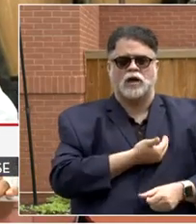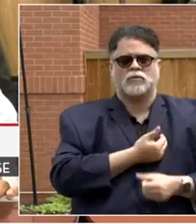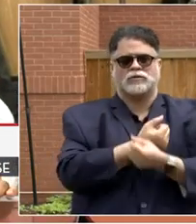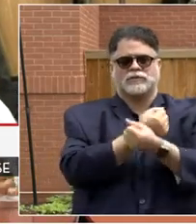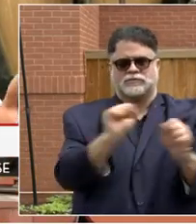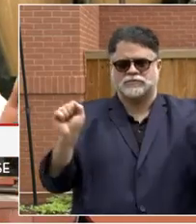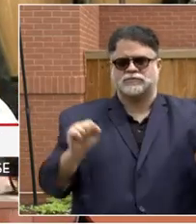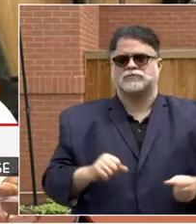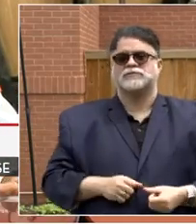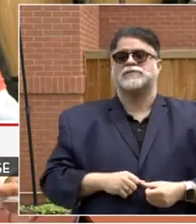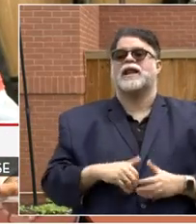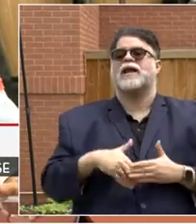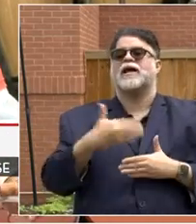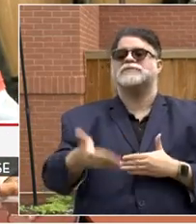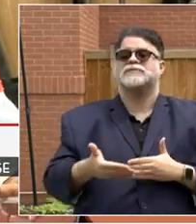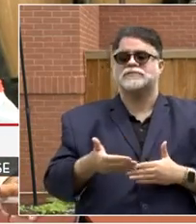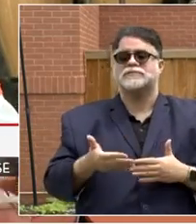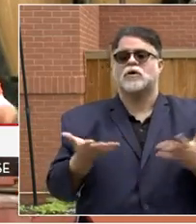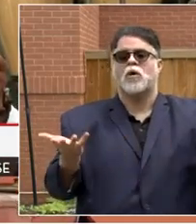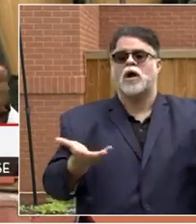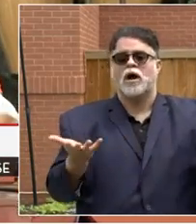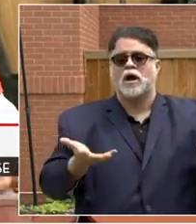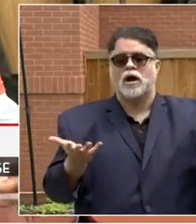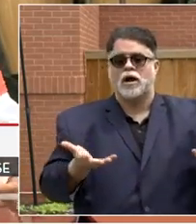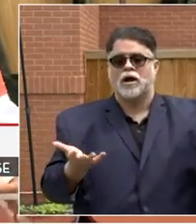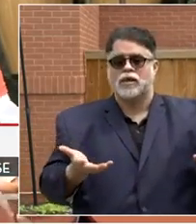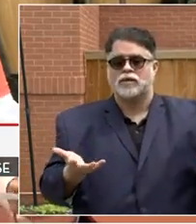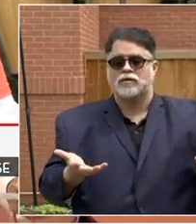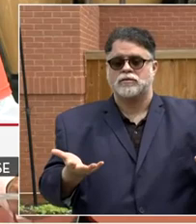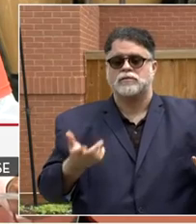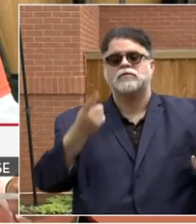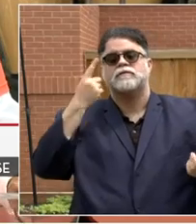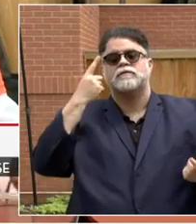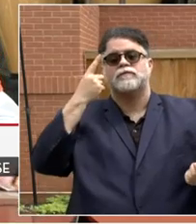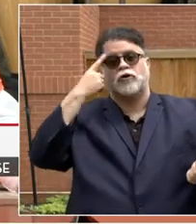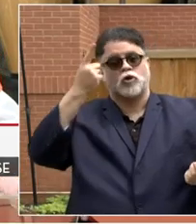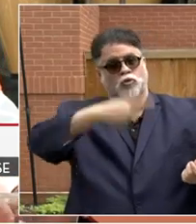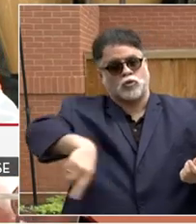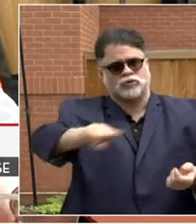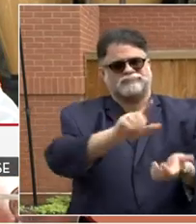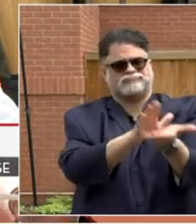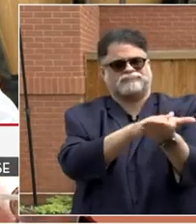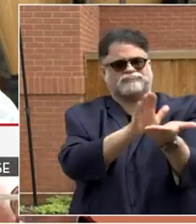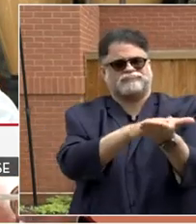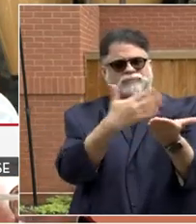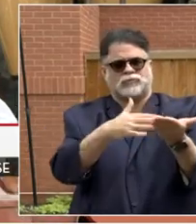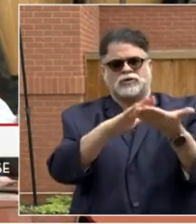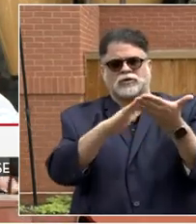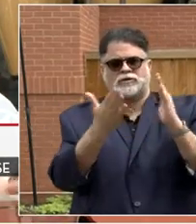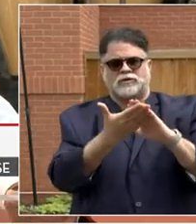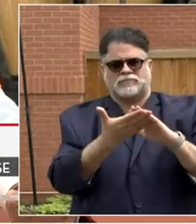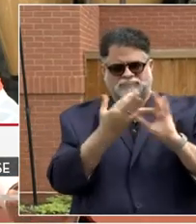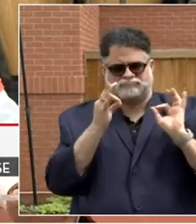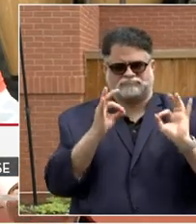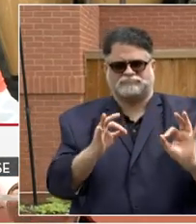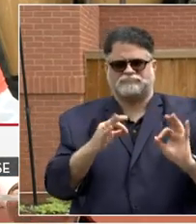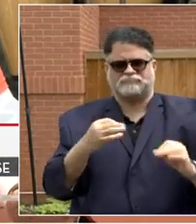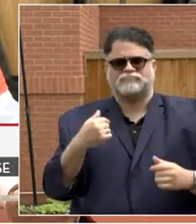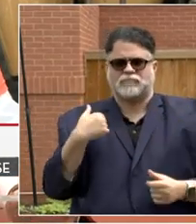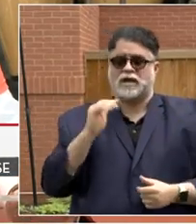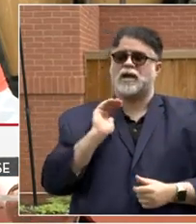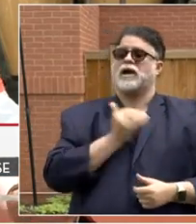you. Many of you here are on the front lines. You're a part of community-based organizations. You're embedded in communities. And because of your